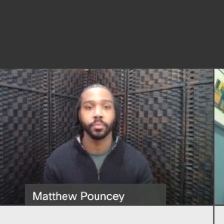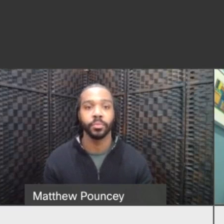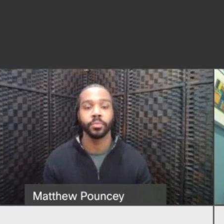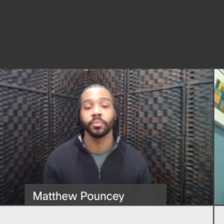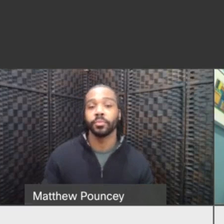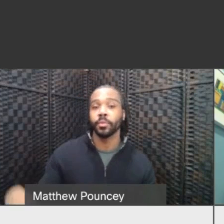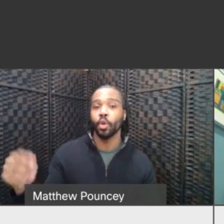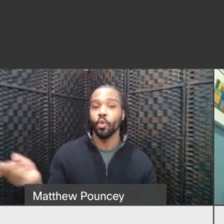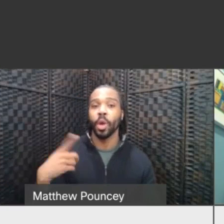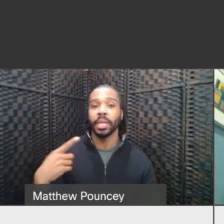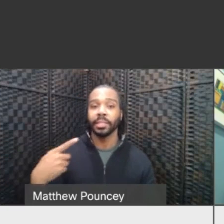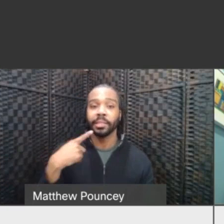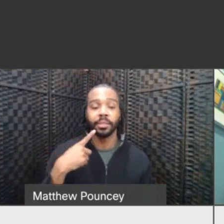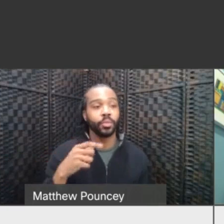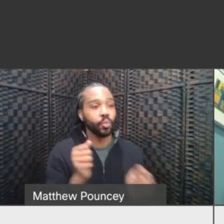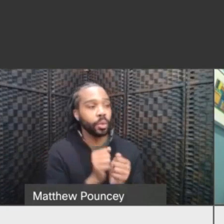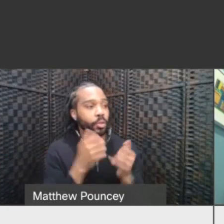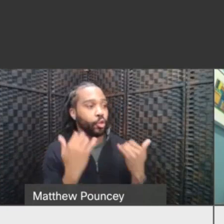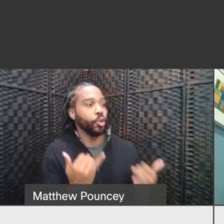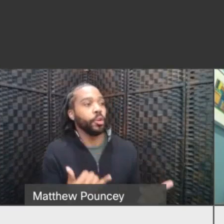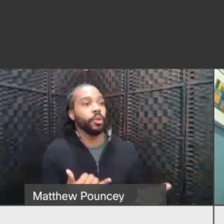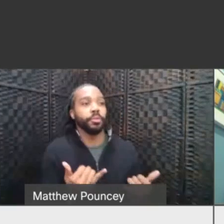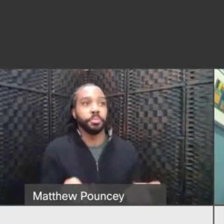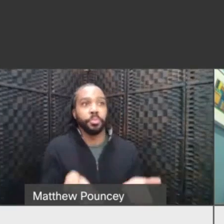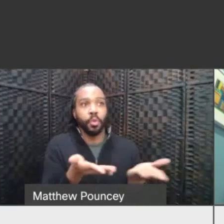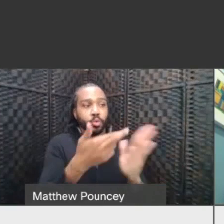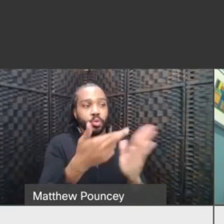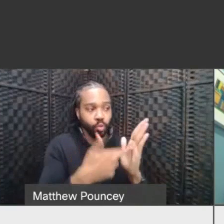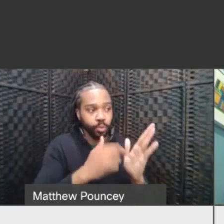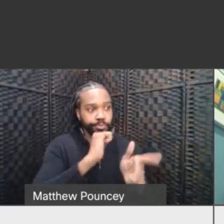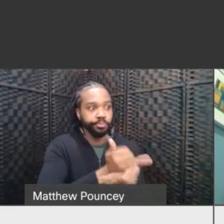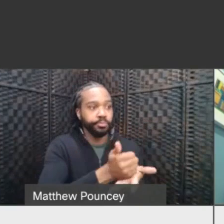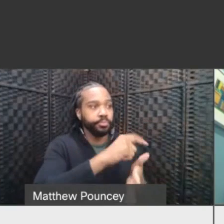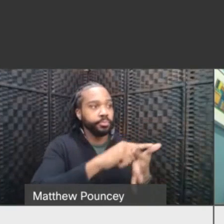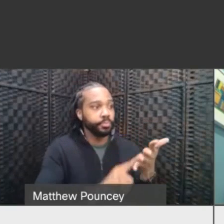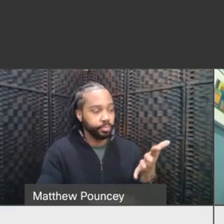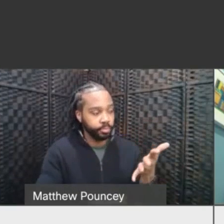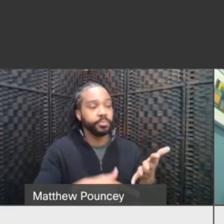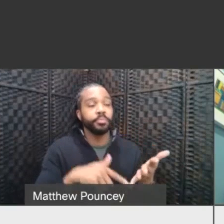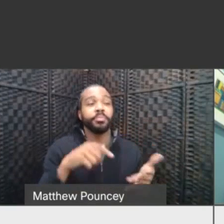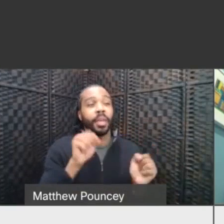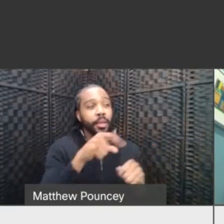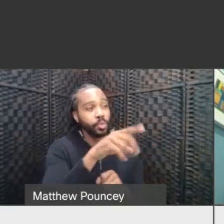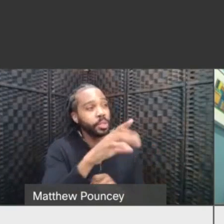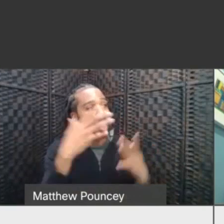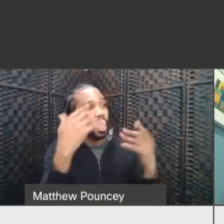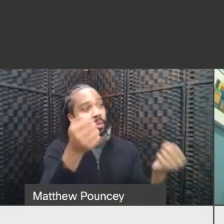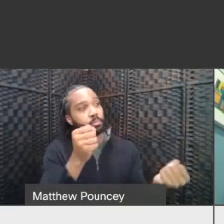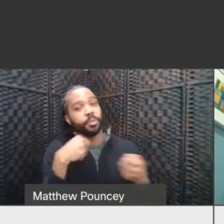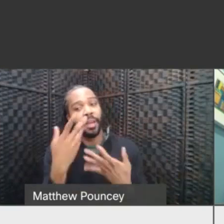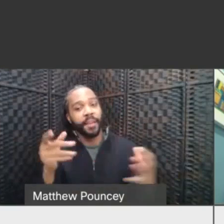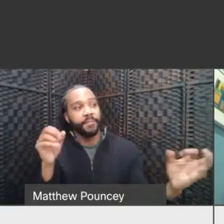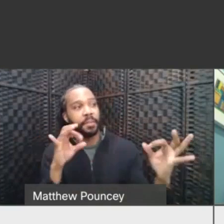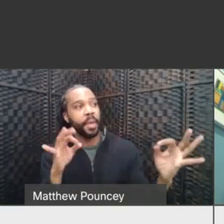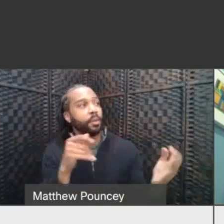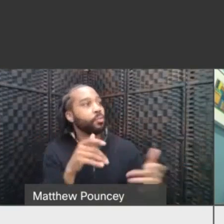With the current proposed rulemaking on boosters, can DC Health share some feedback on where they are with approving medical